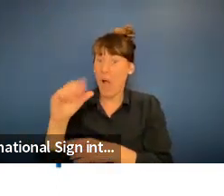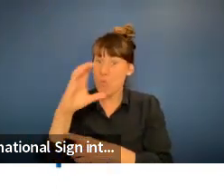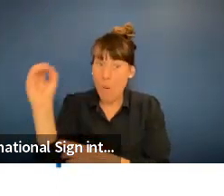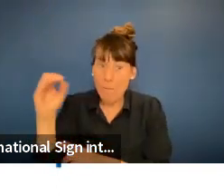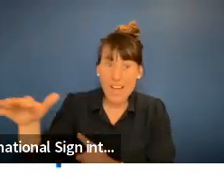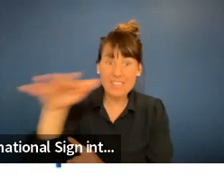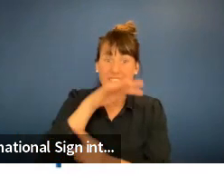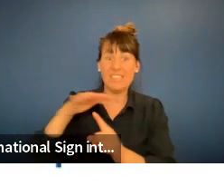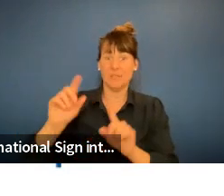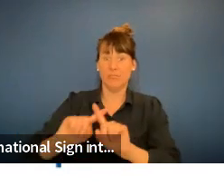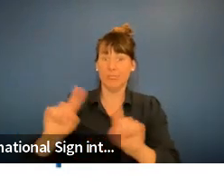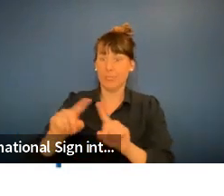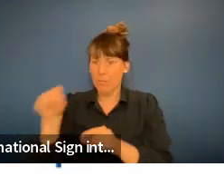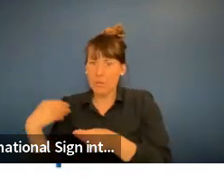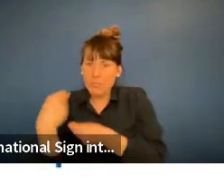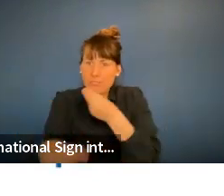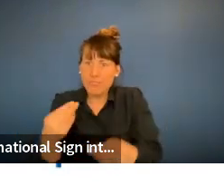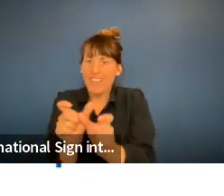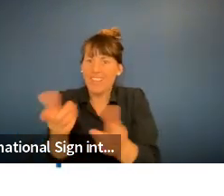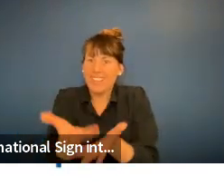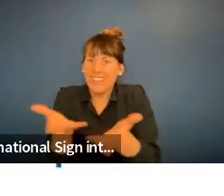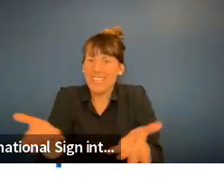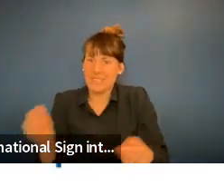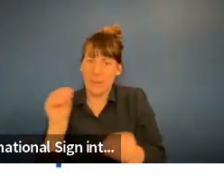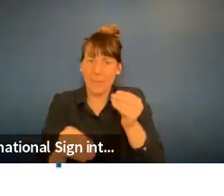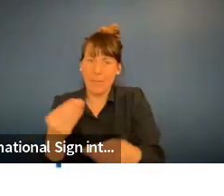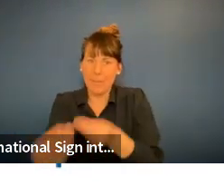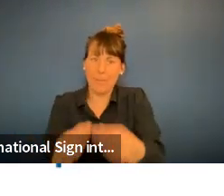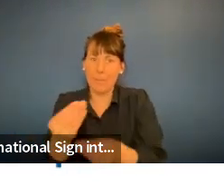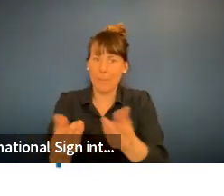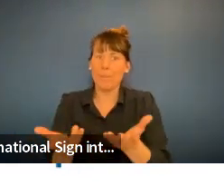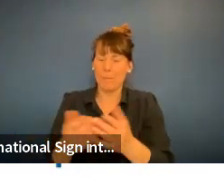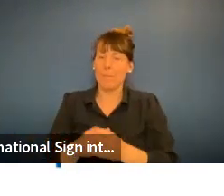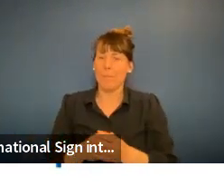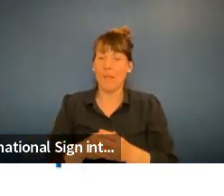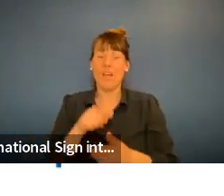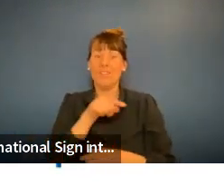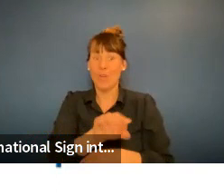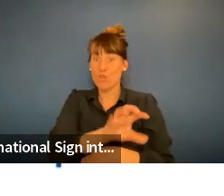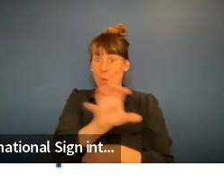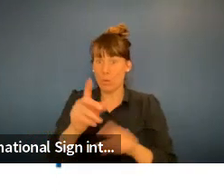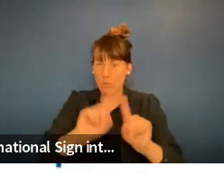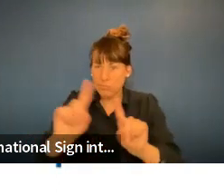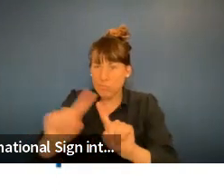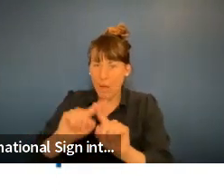the population survey on the need of assistive products. We present the data on the